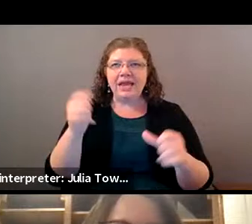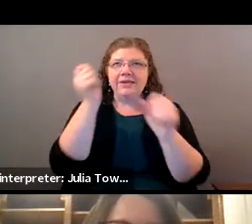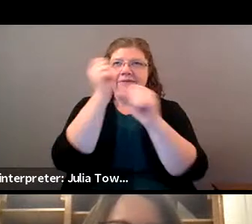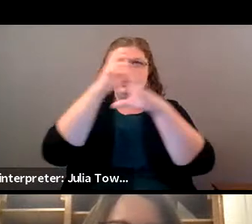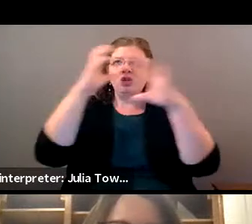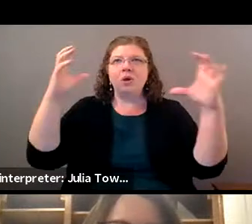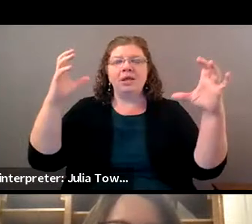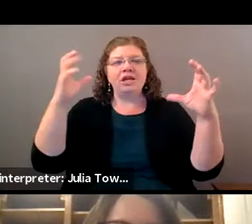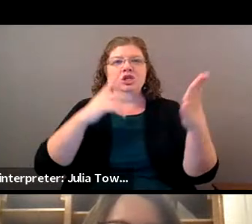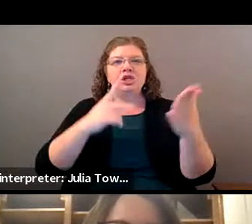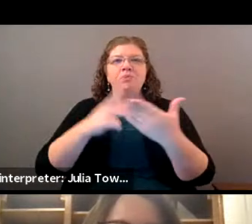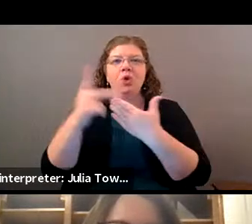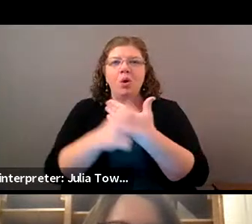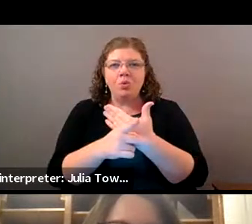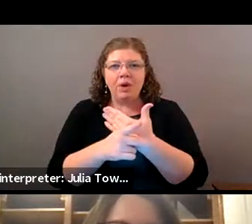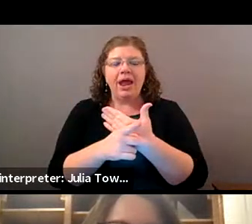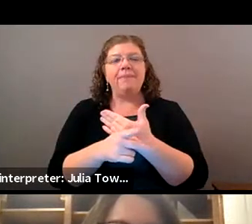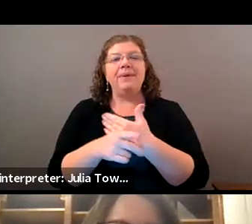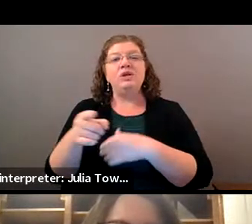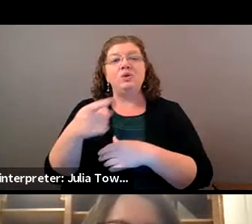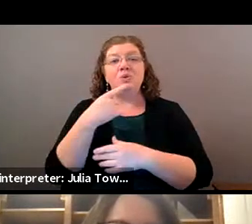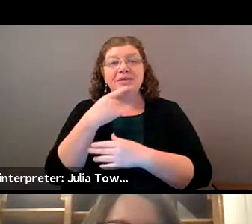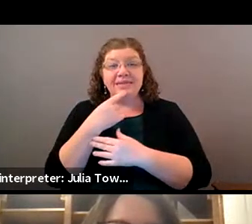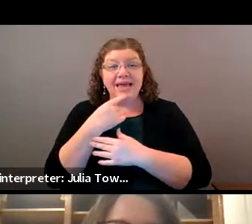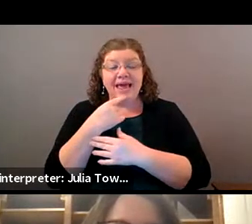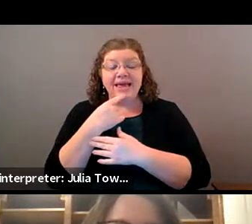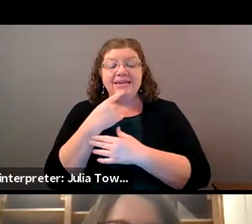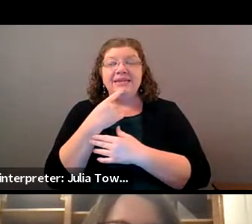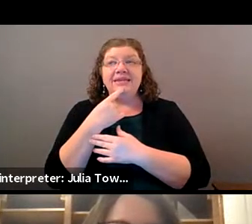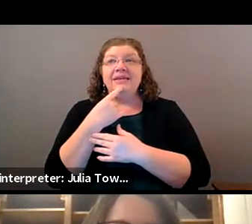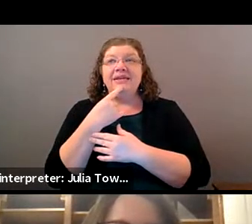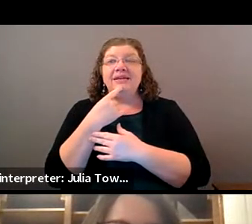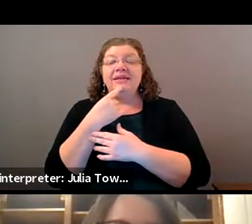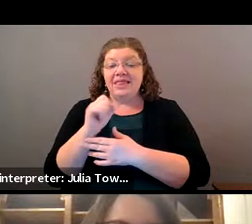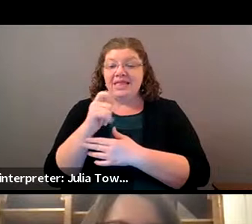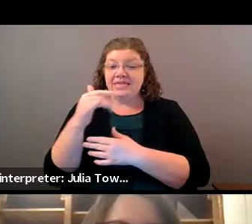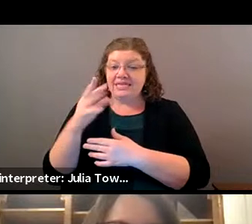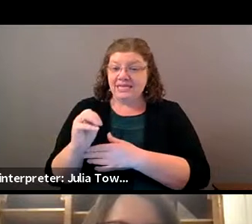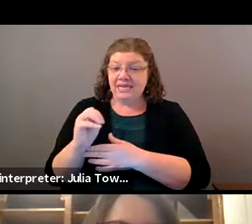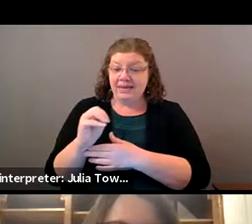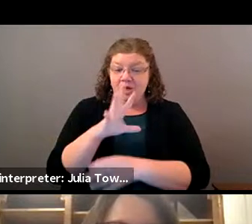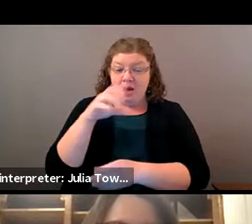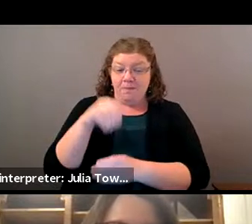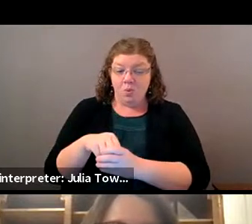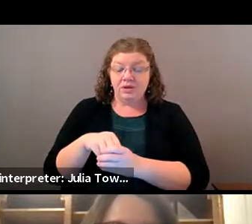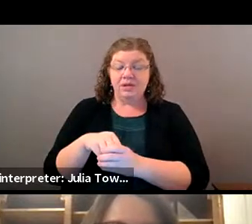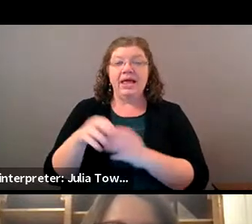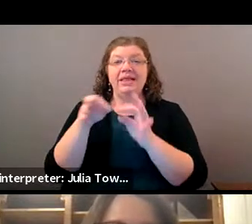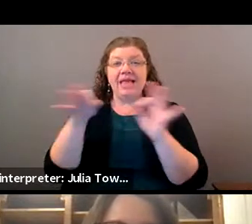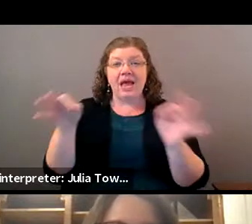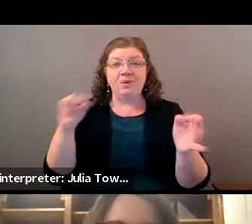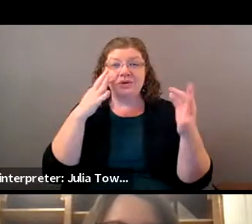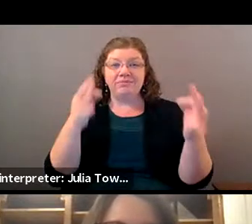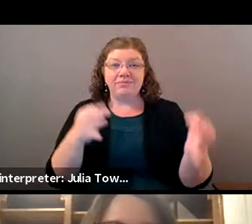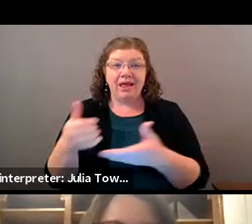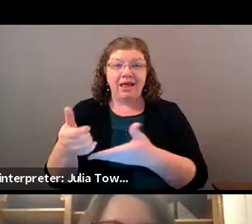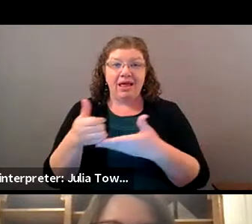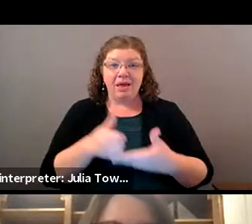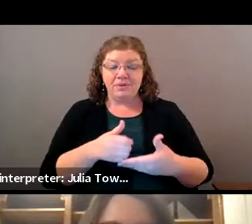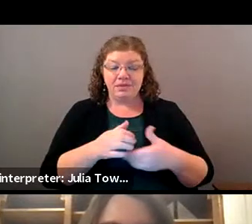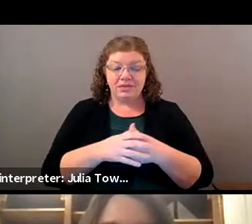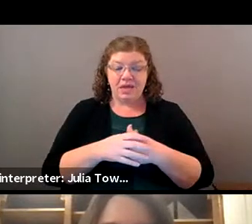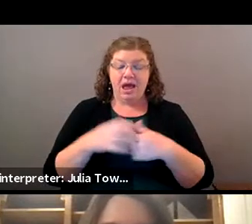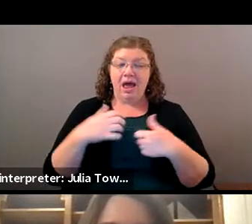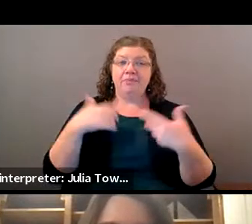the program. And as you say, the STEAM component helps in language acquisition. So I'm